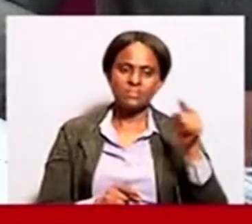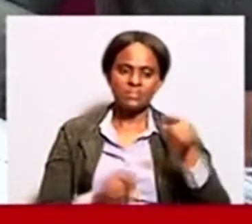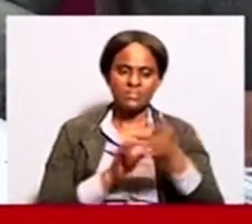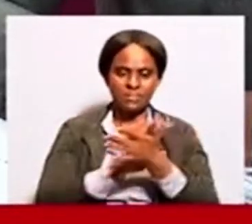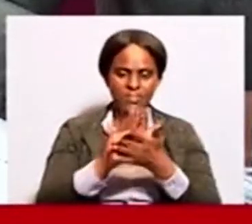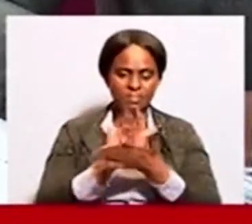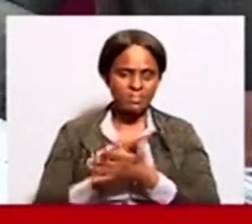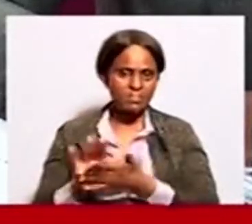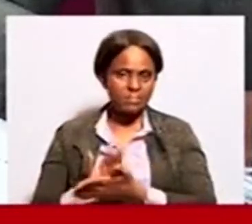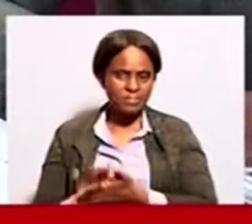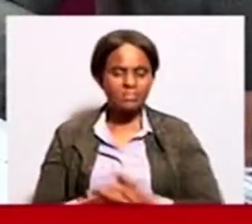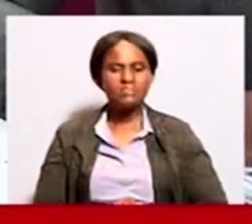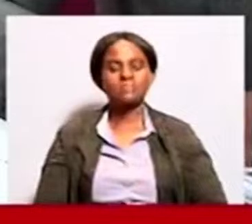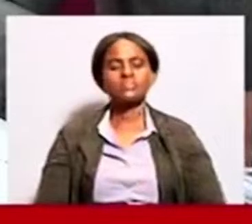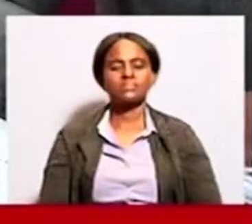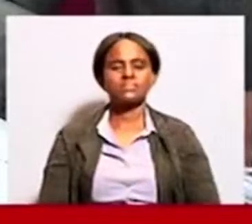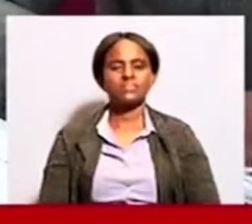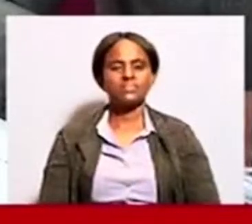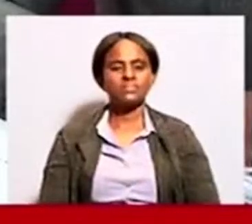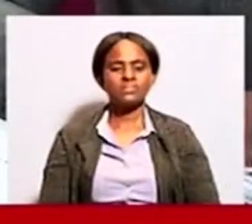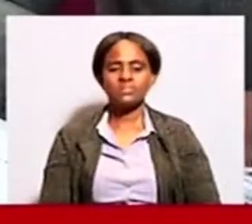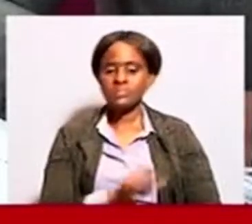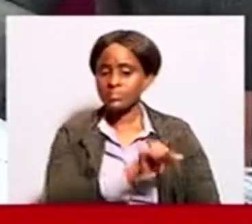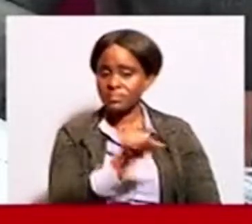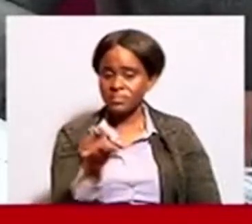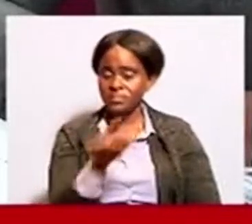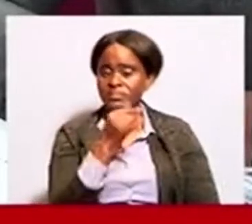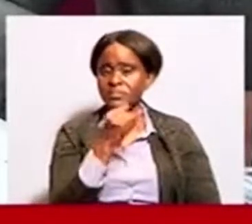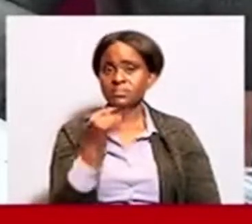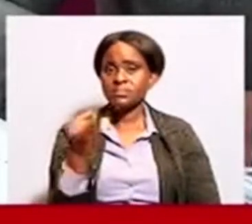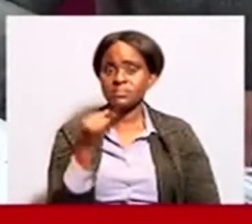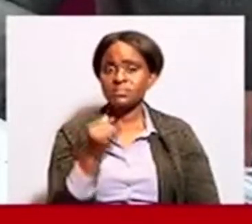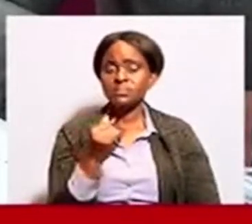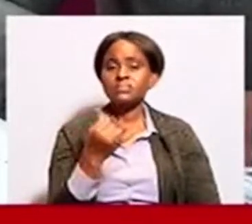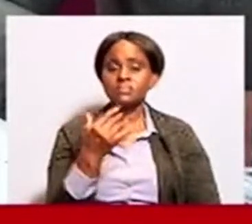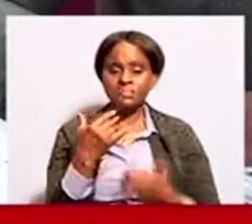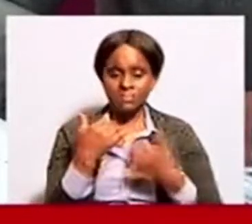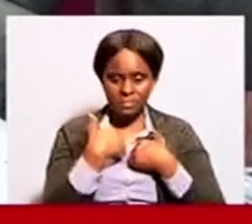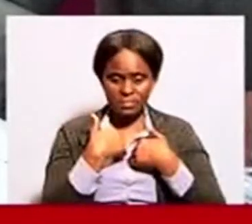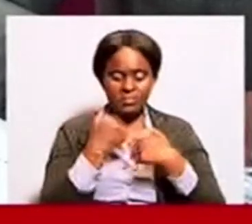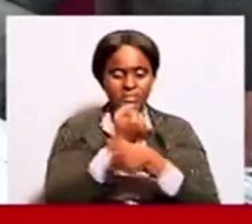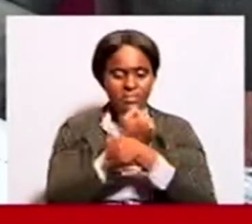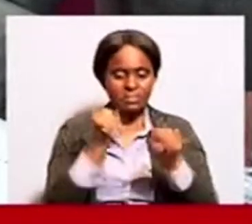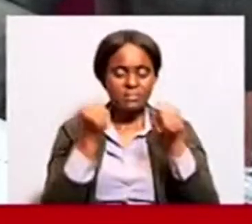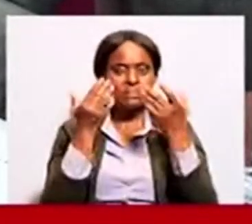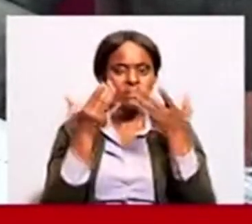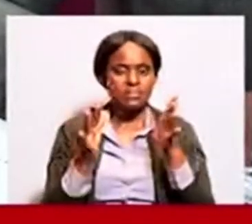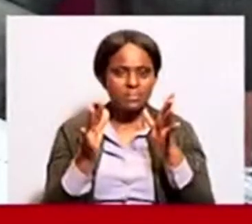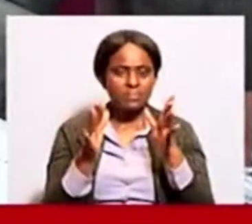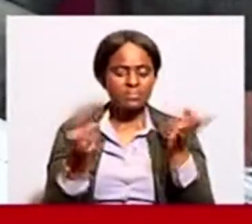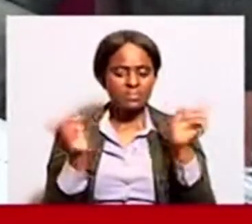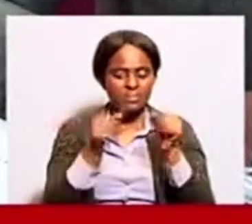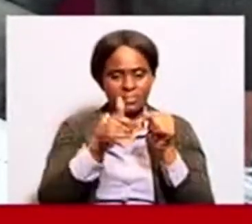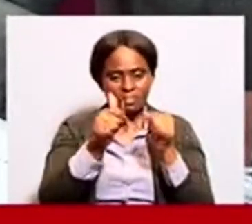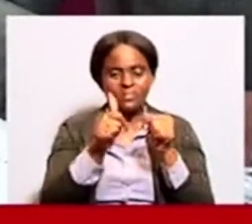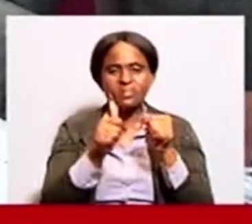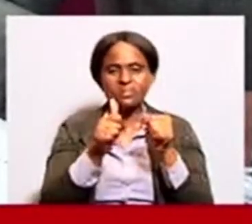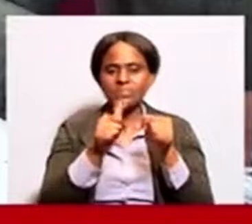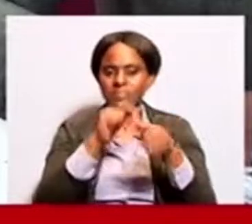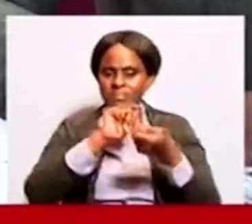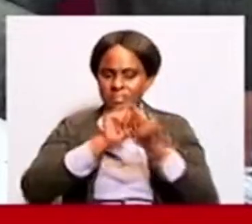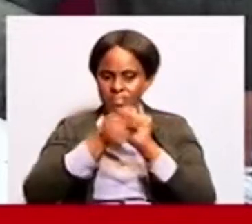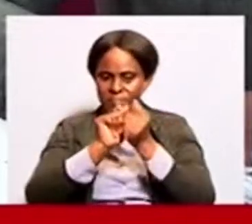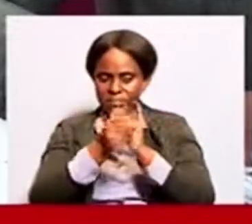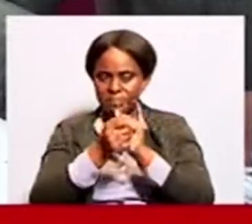clearance. And that is the issue I've handled actually. When you amended the